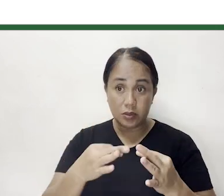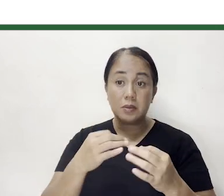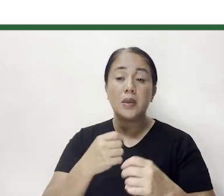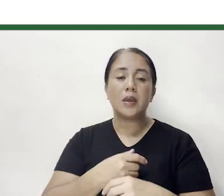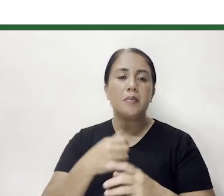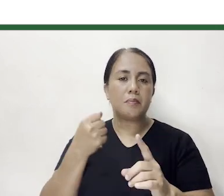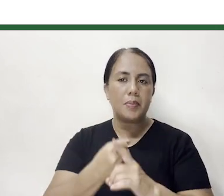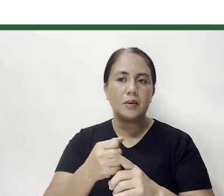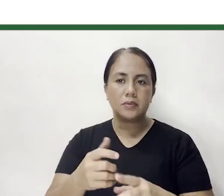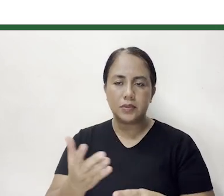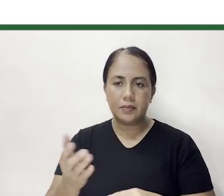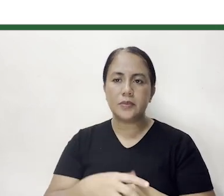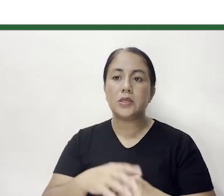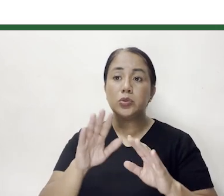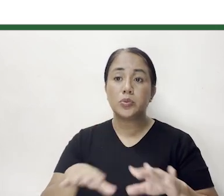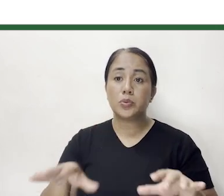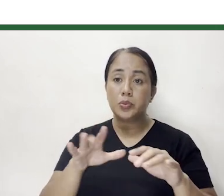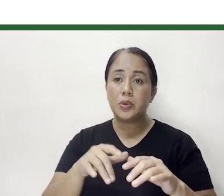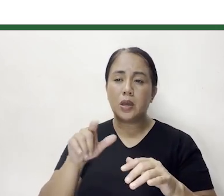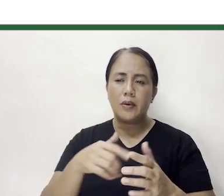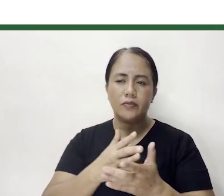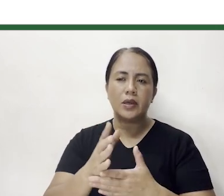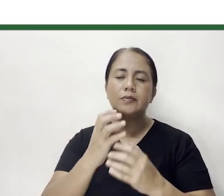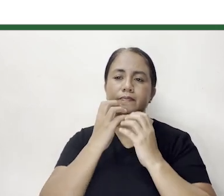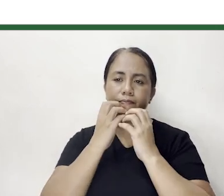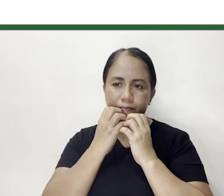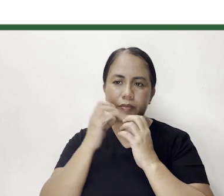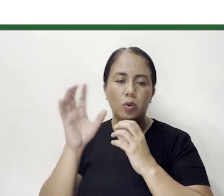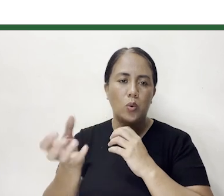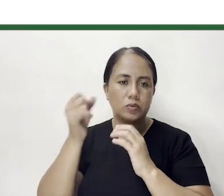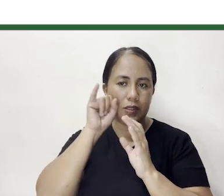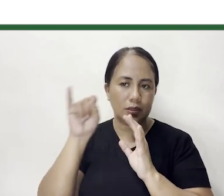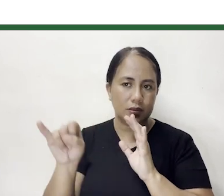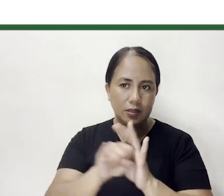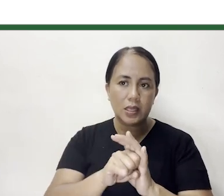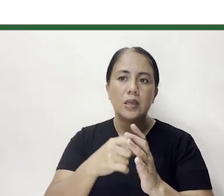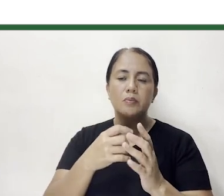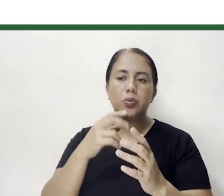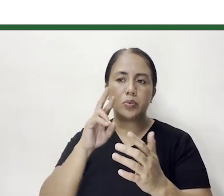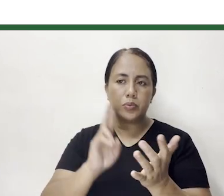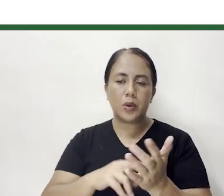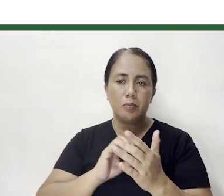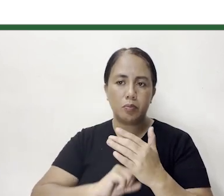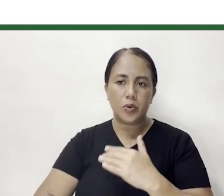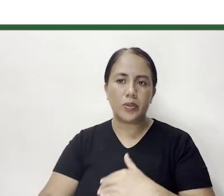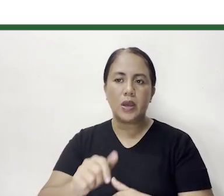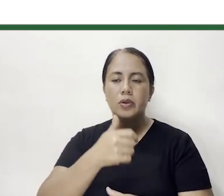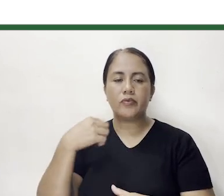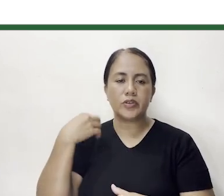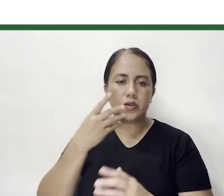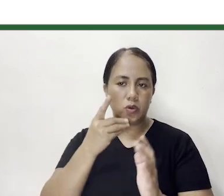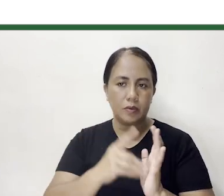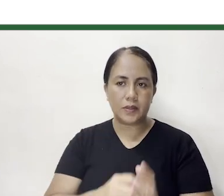and decision-making that impact them. Children with disabilities have the right to preserve their identities and be registered at